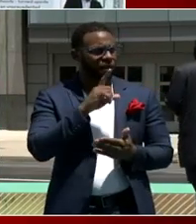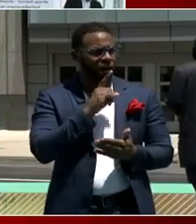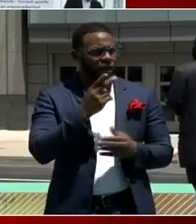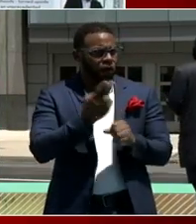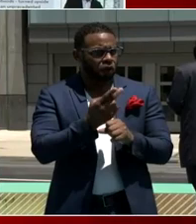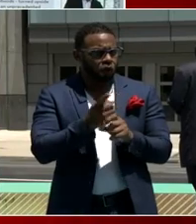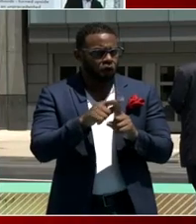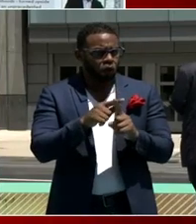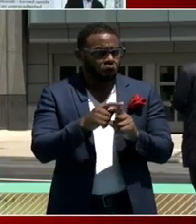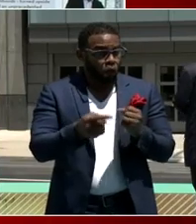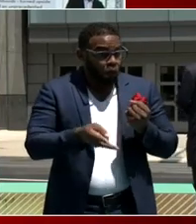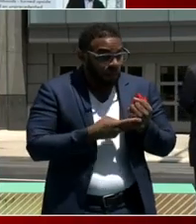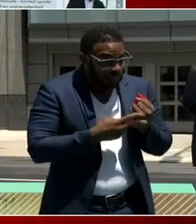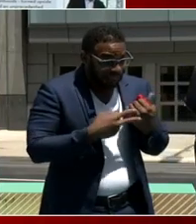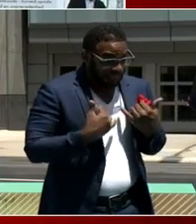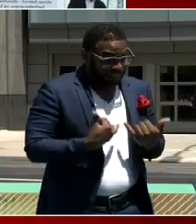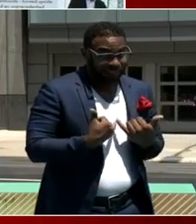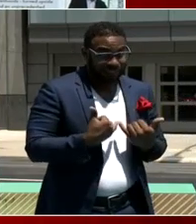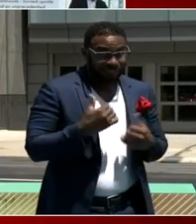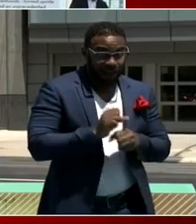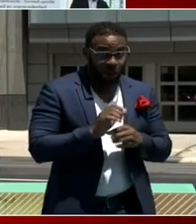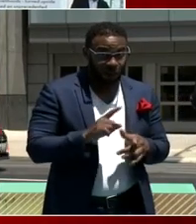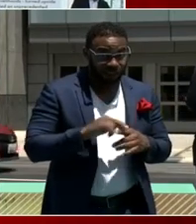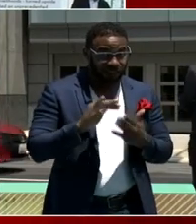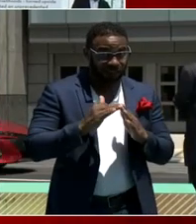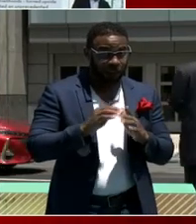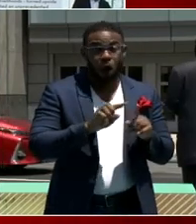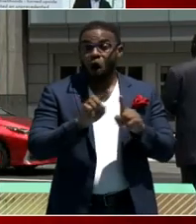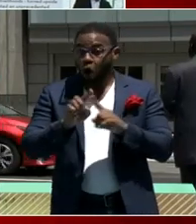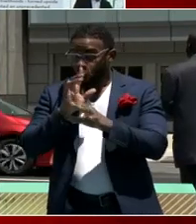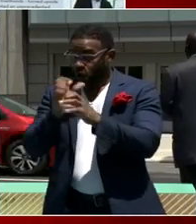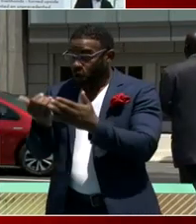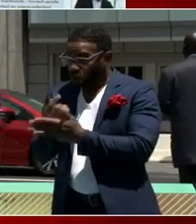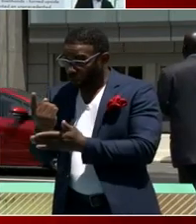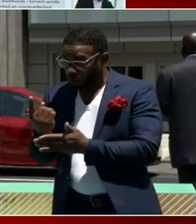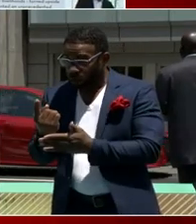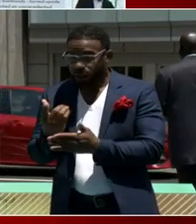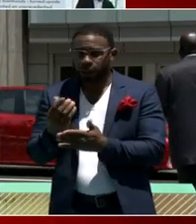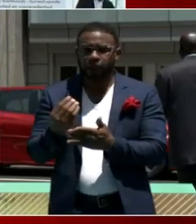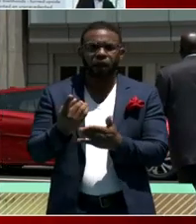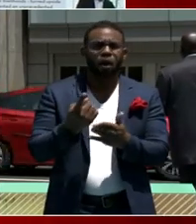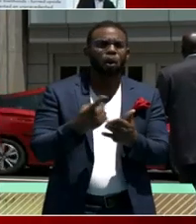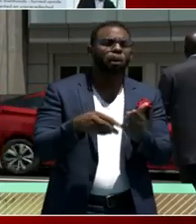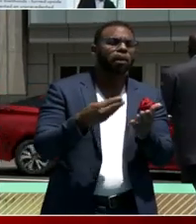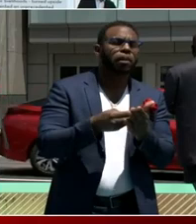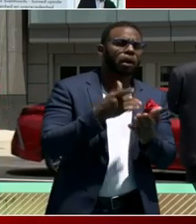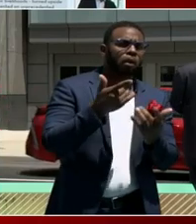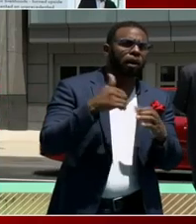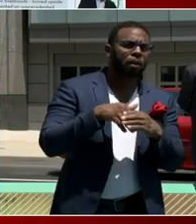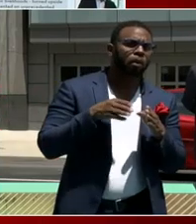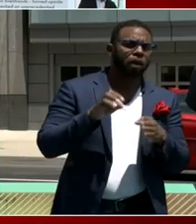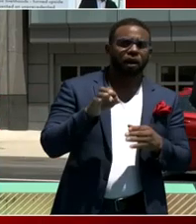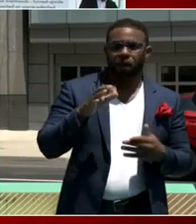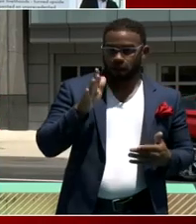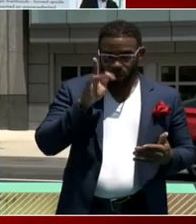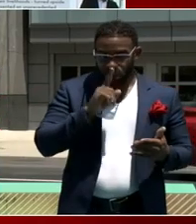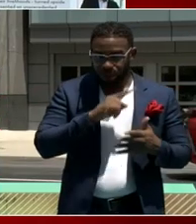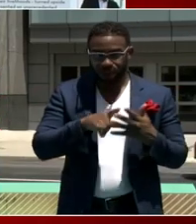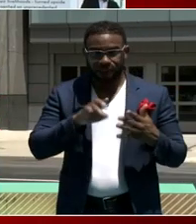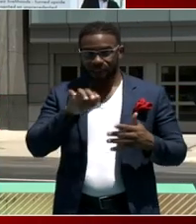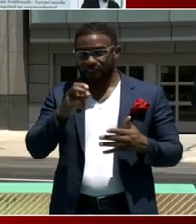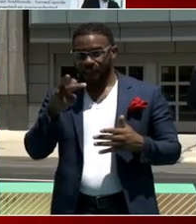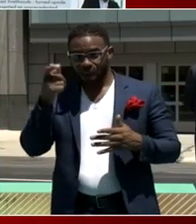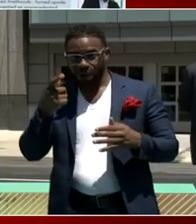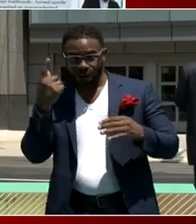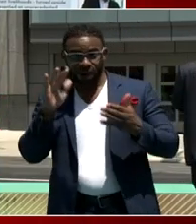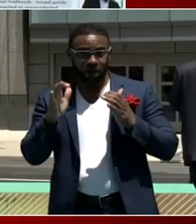be used to retain existing employers in the city as well as attract new ones, and what the money will come in the form of. Like, will these be cash